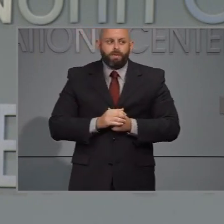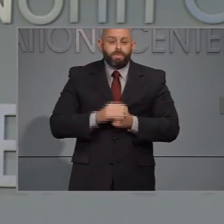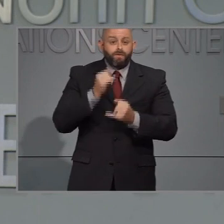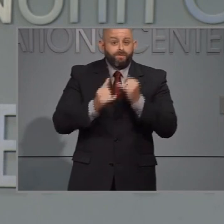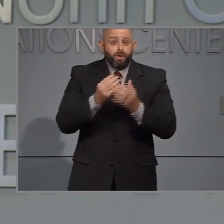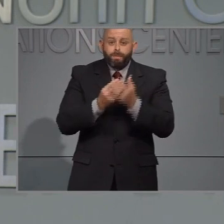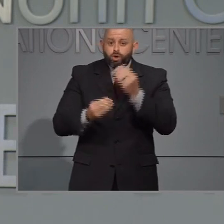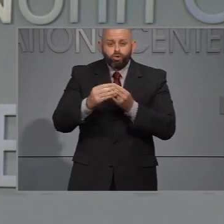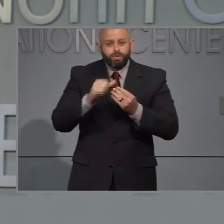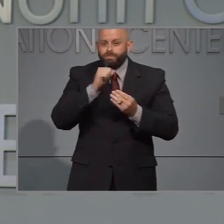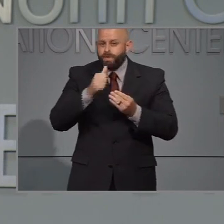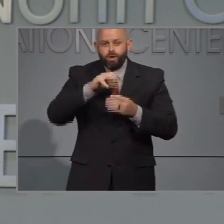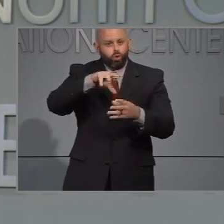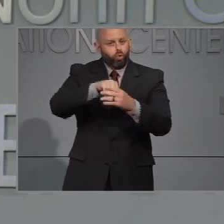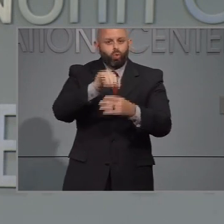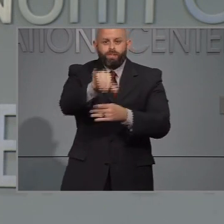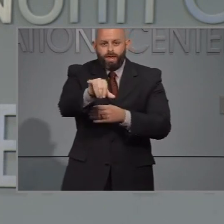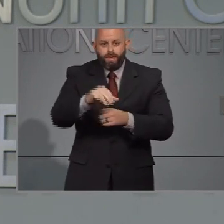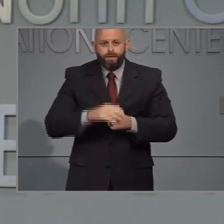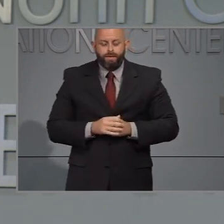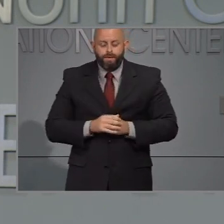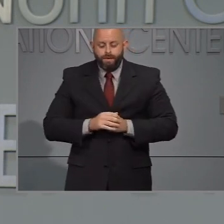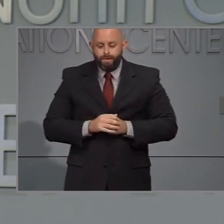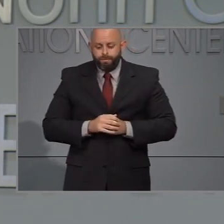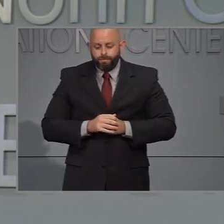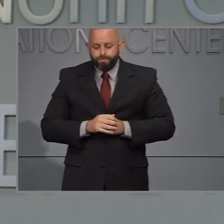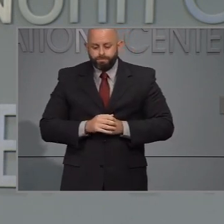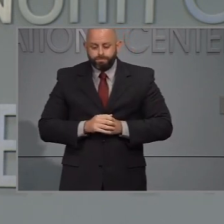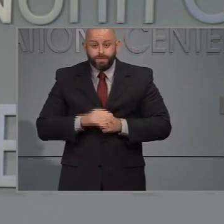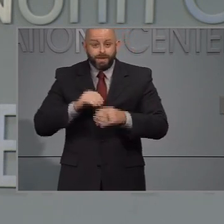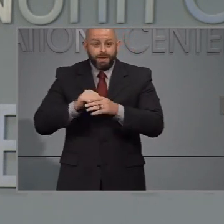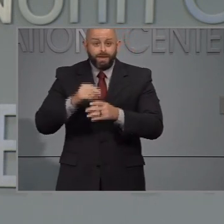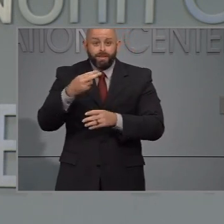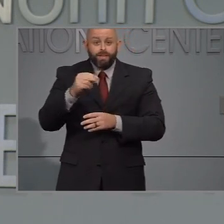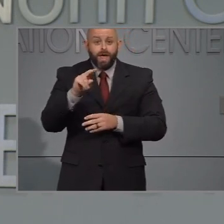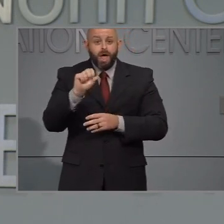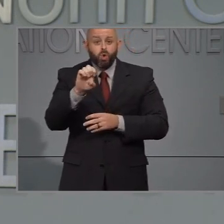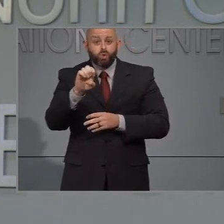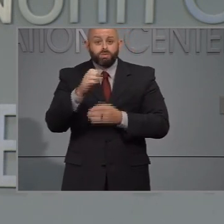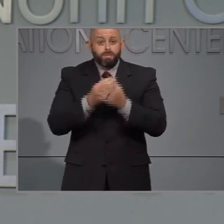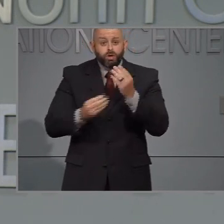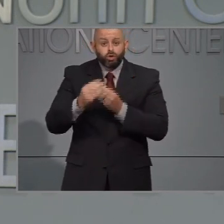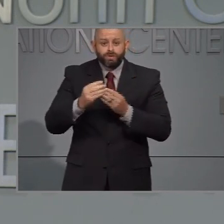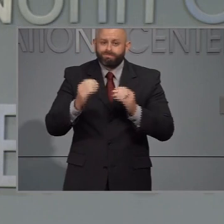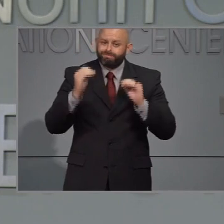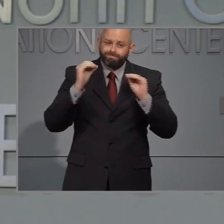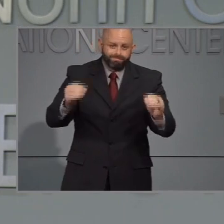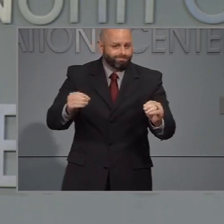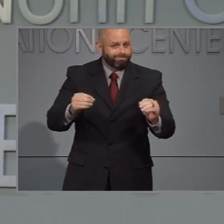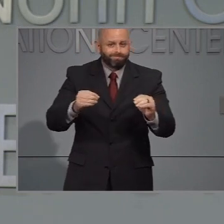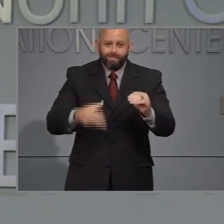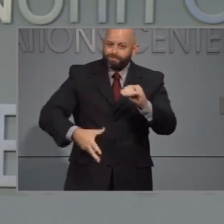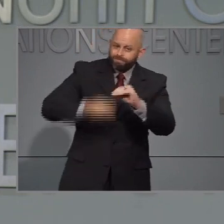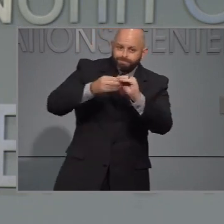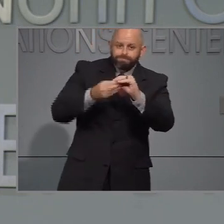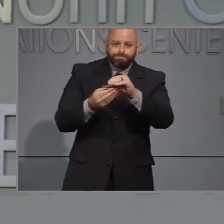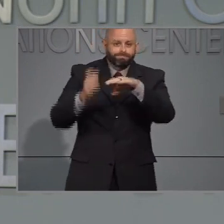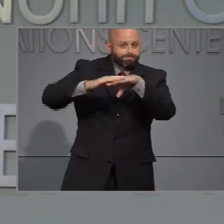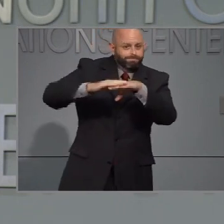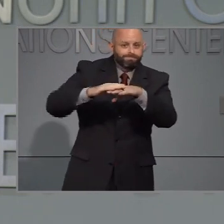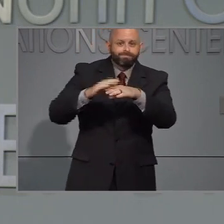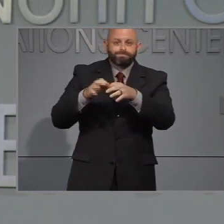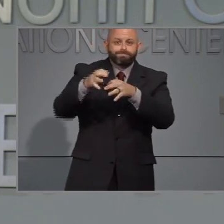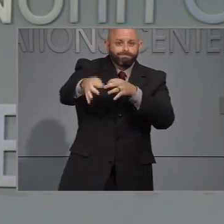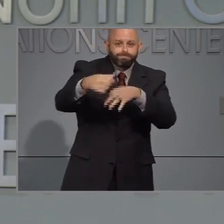And there was no consideration given to extending the benefits. Now that we see that this virus is still